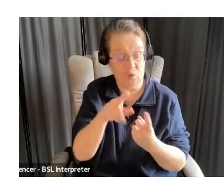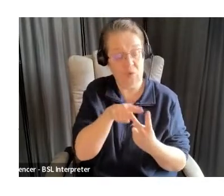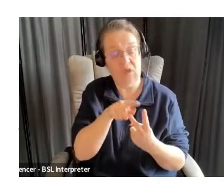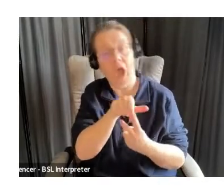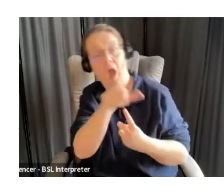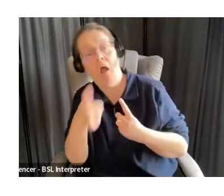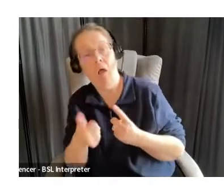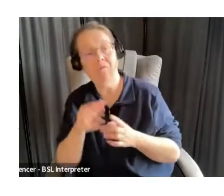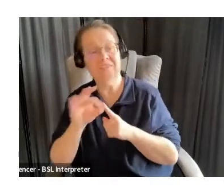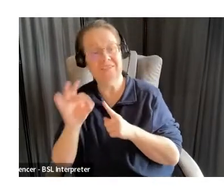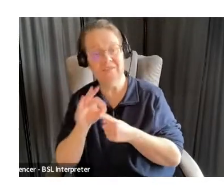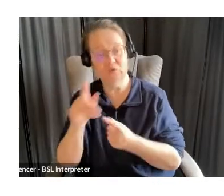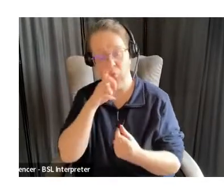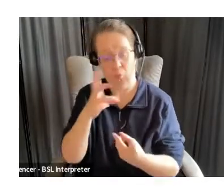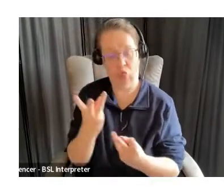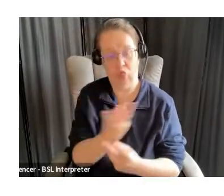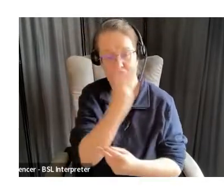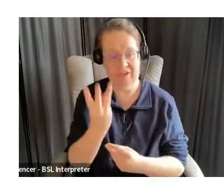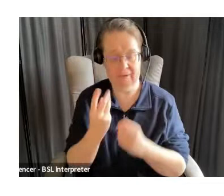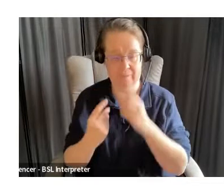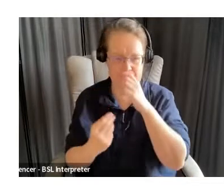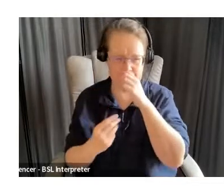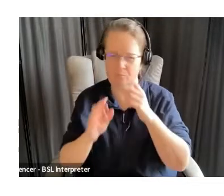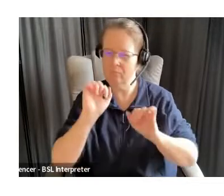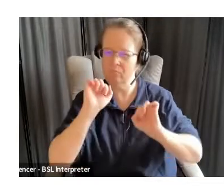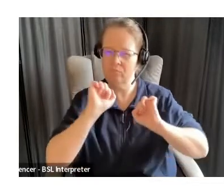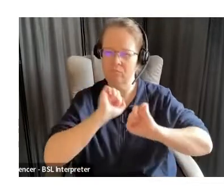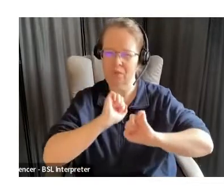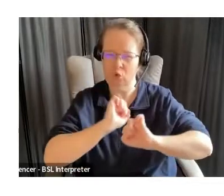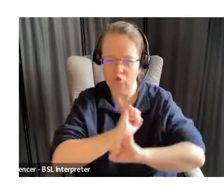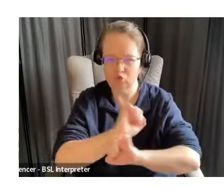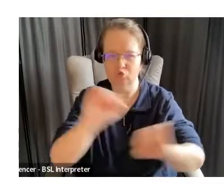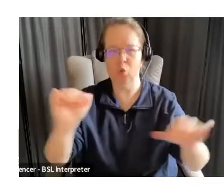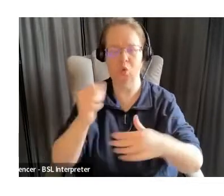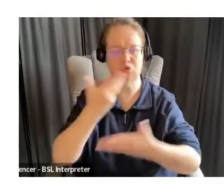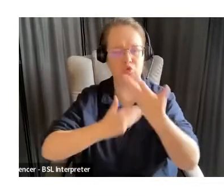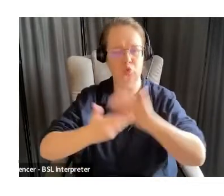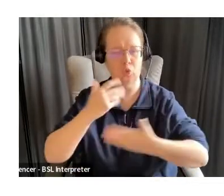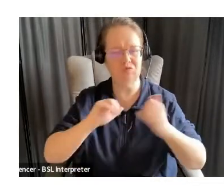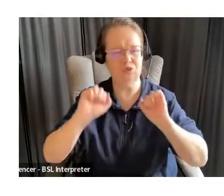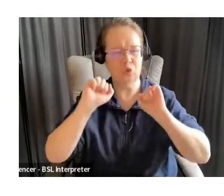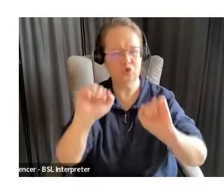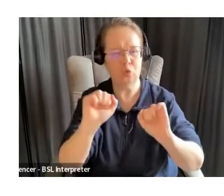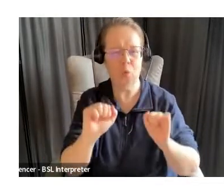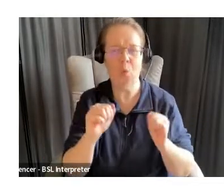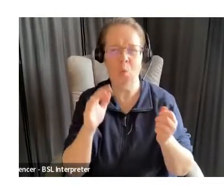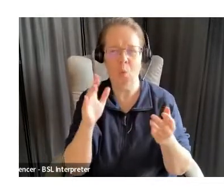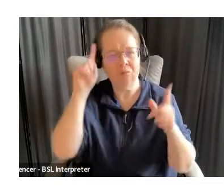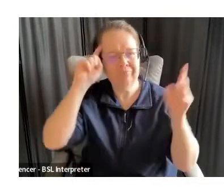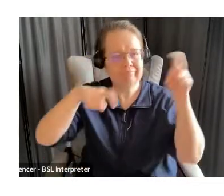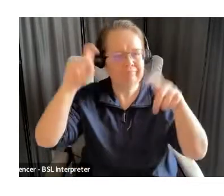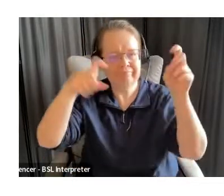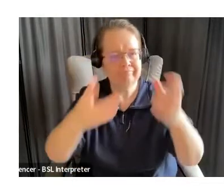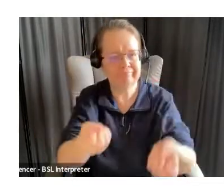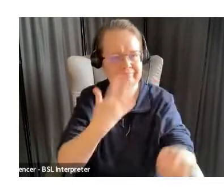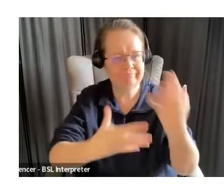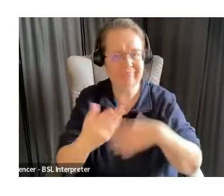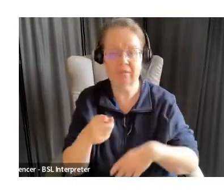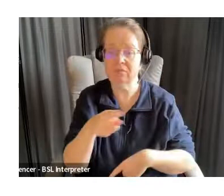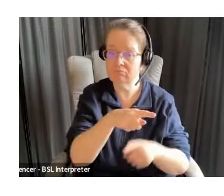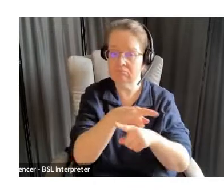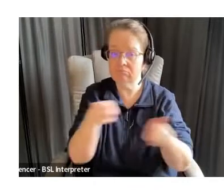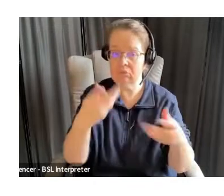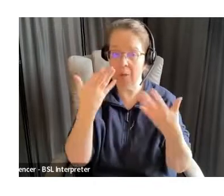what's really important is that you share your insights and your stories. What kind of experiences have you